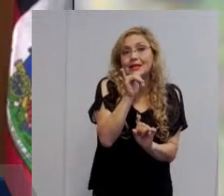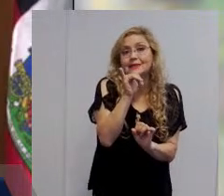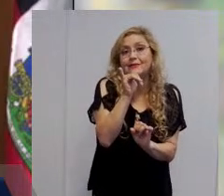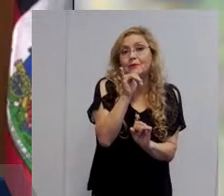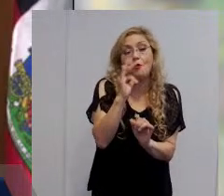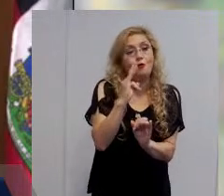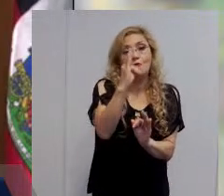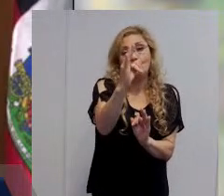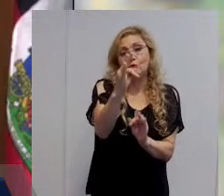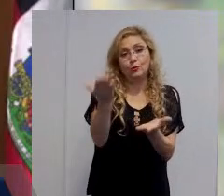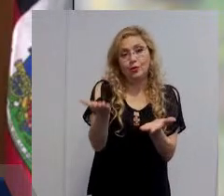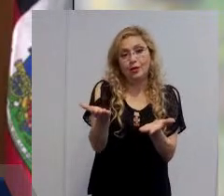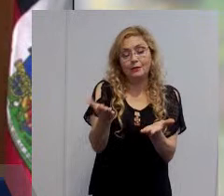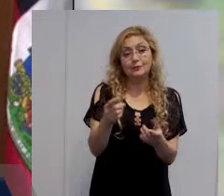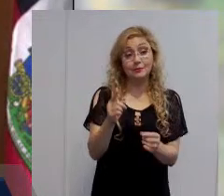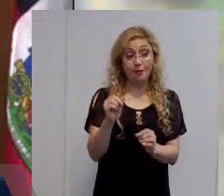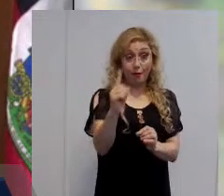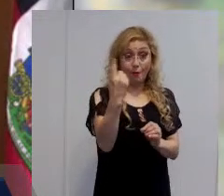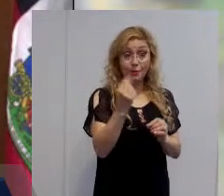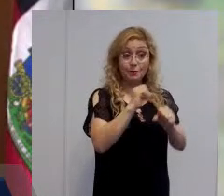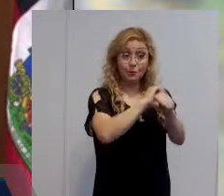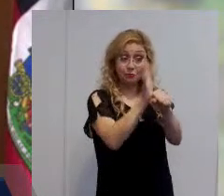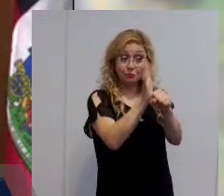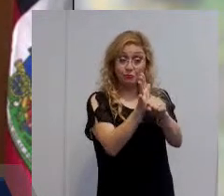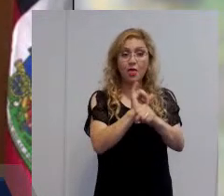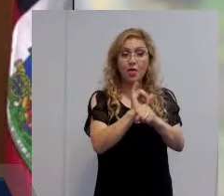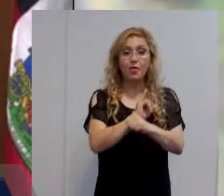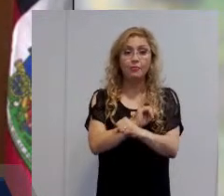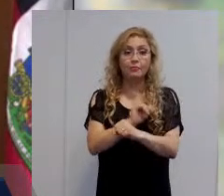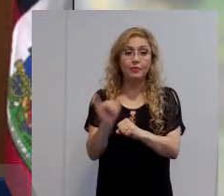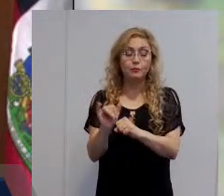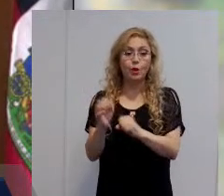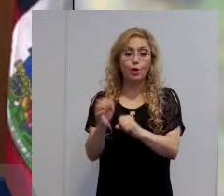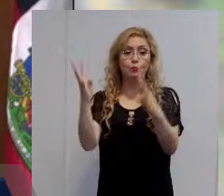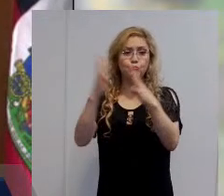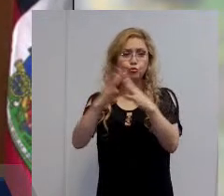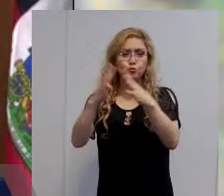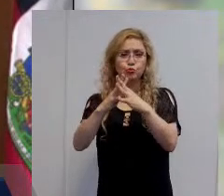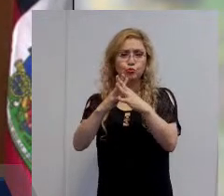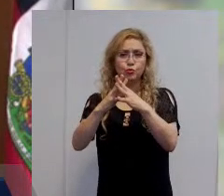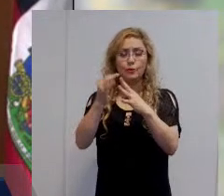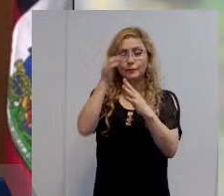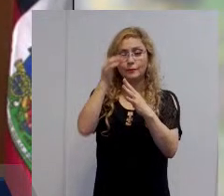know what could happen. First of all, a pandemic, then a war,